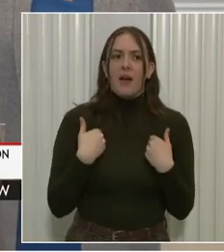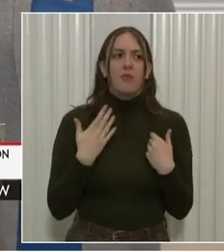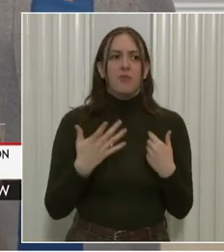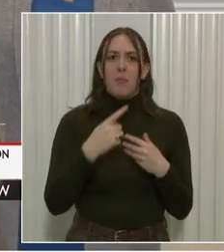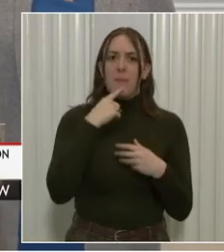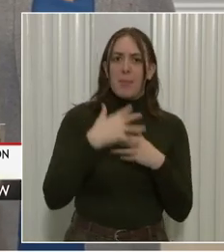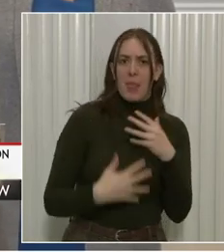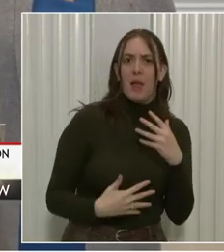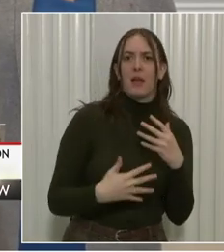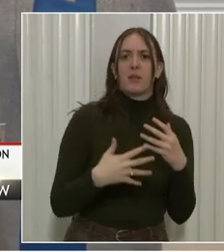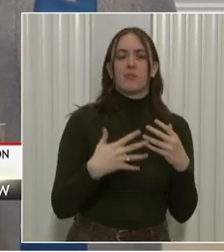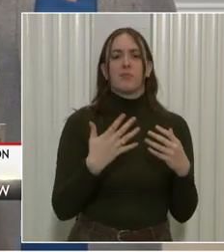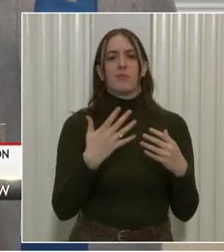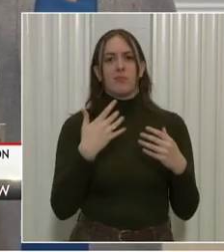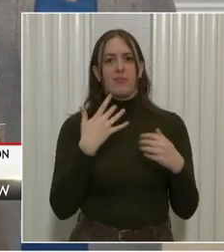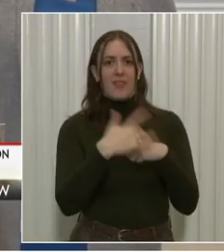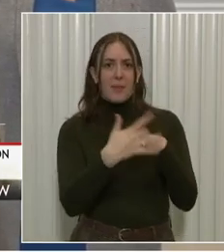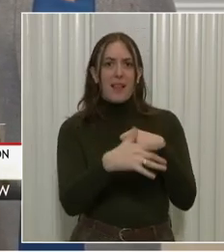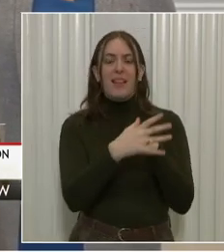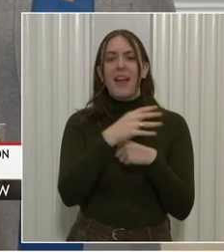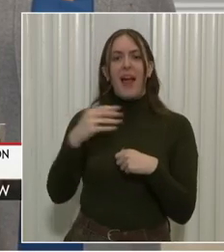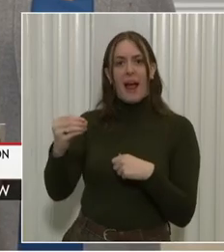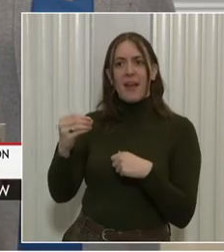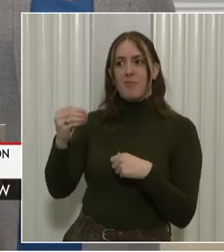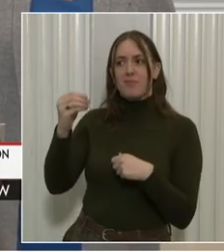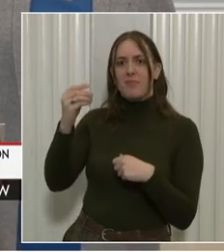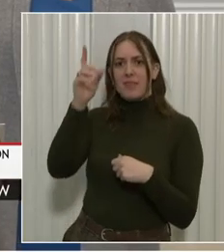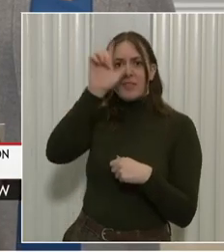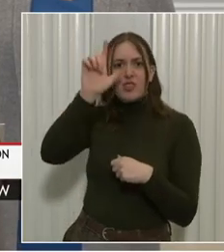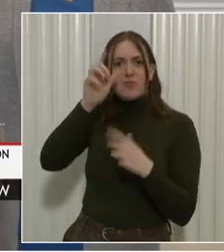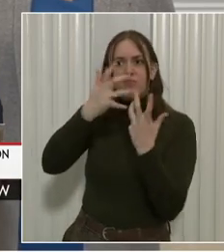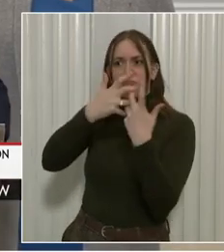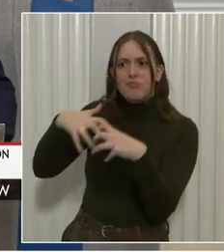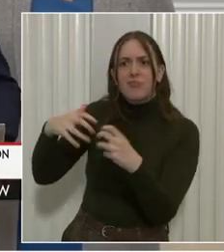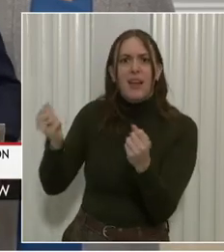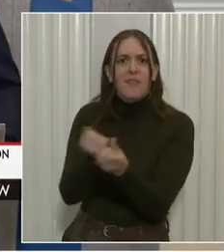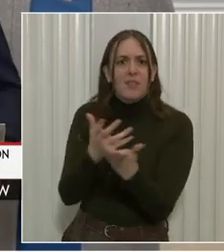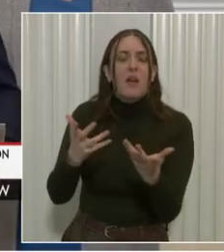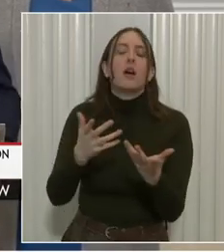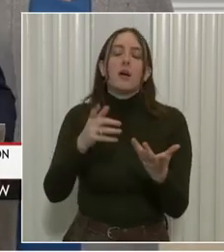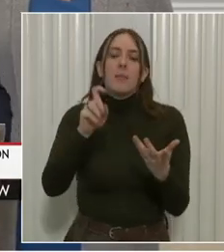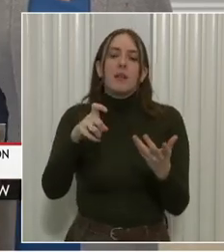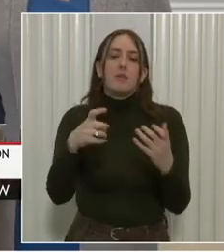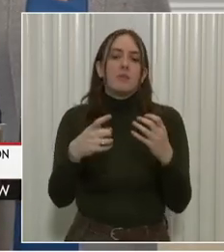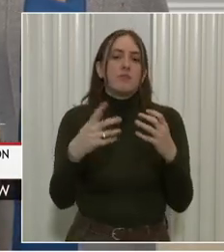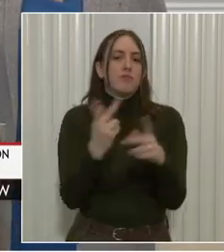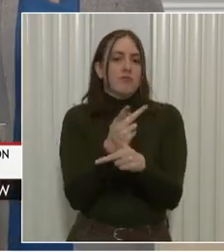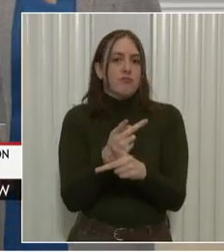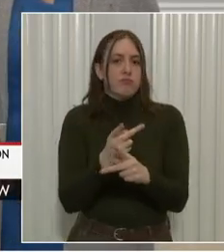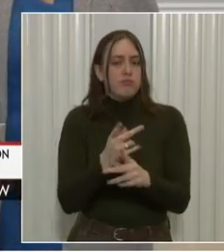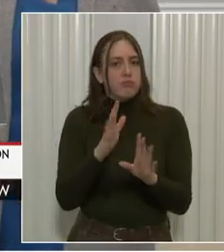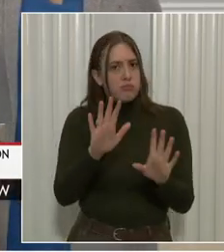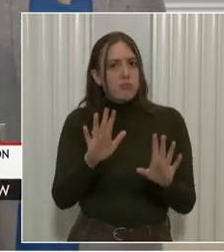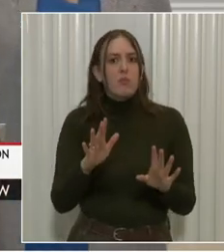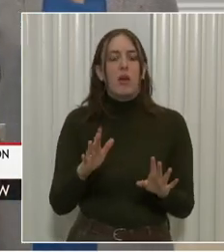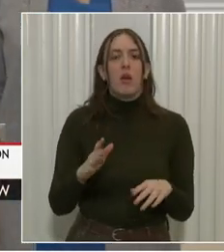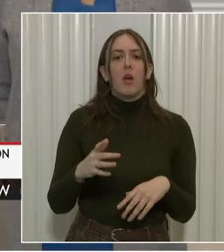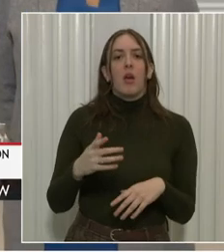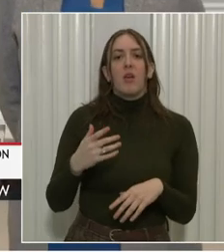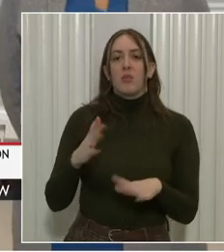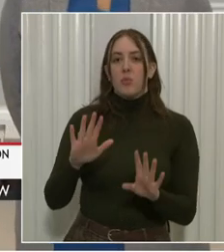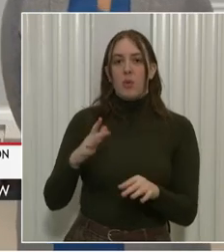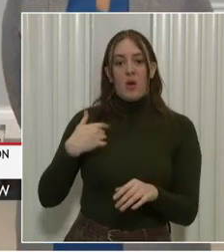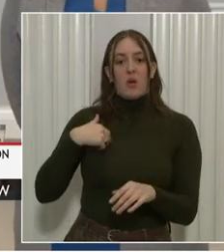and as you mentioned, this has to be done with a great care. Blood has to be stored in a very, very